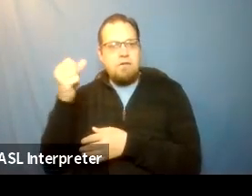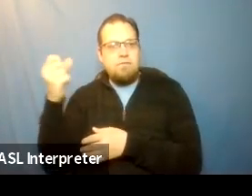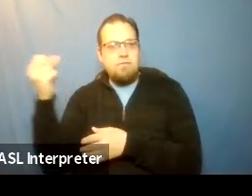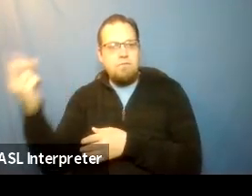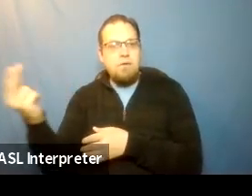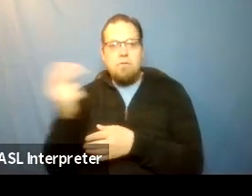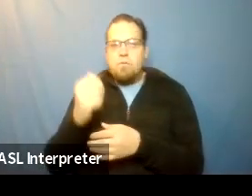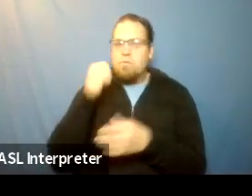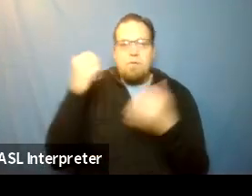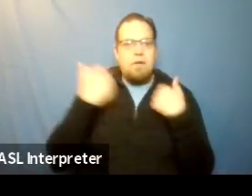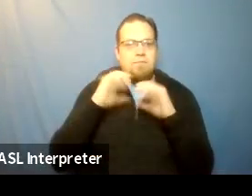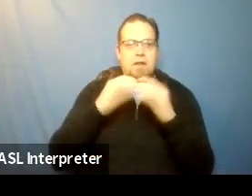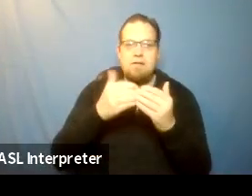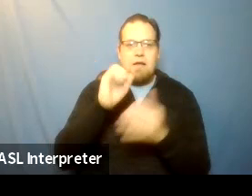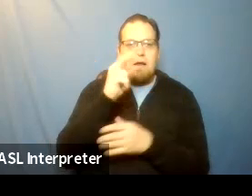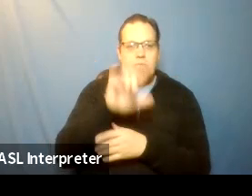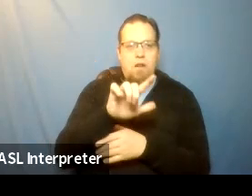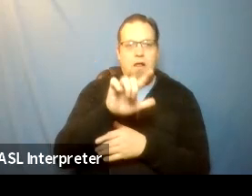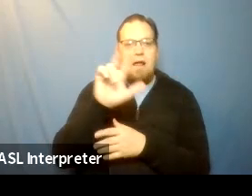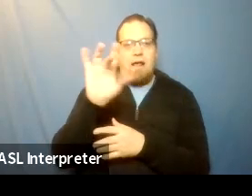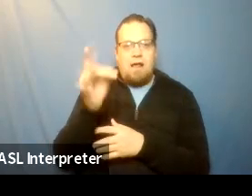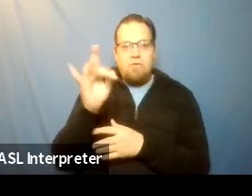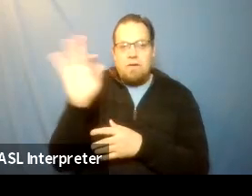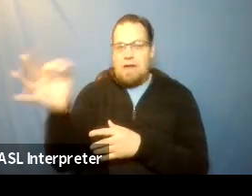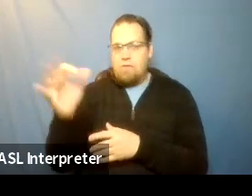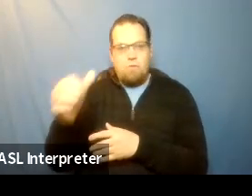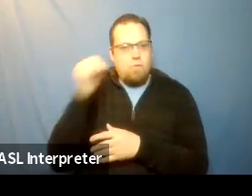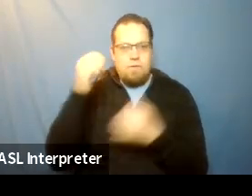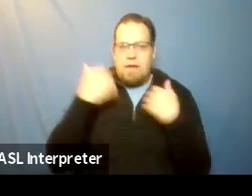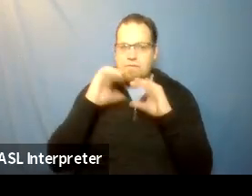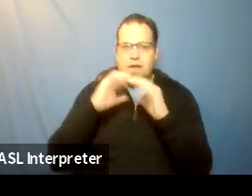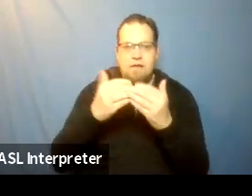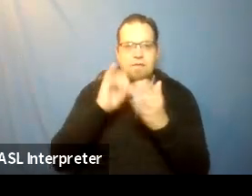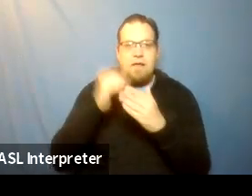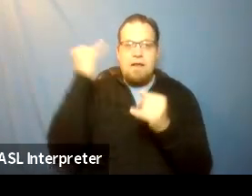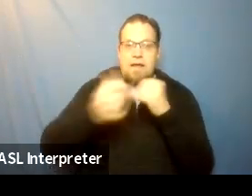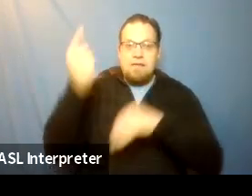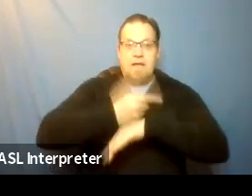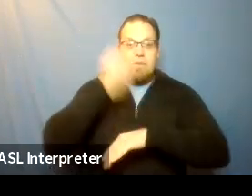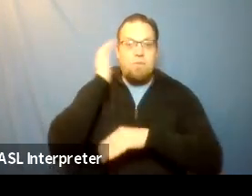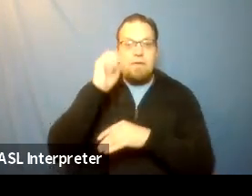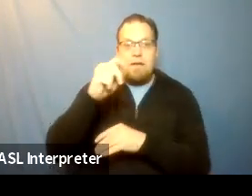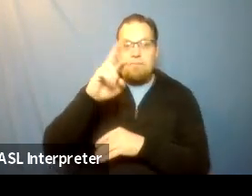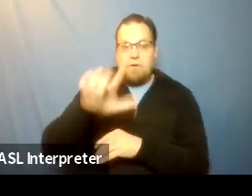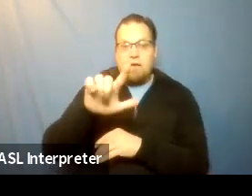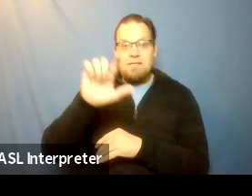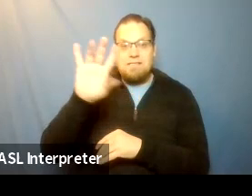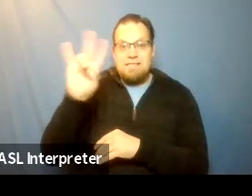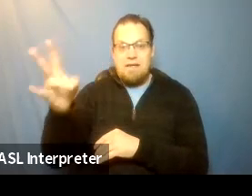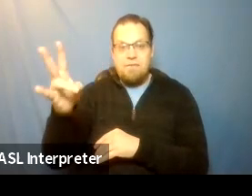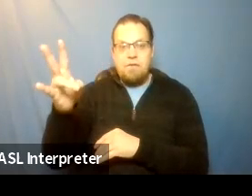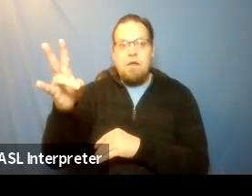and 9th, which is the Thursday, Friday of that week. So the last day would be April 7th, Wednesday, Thursday, and